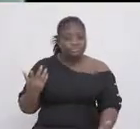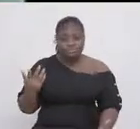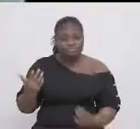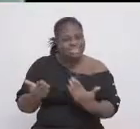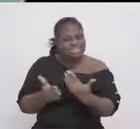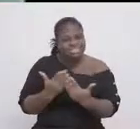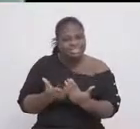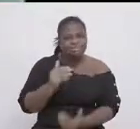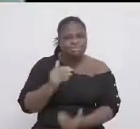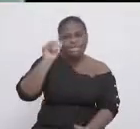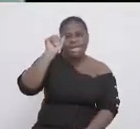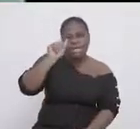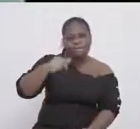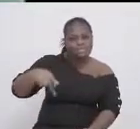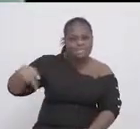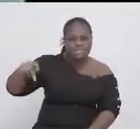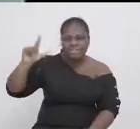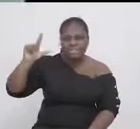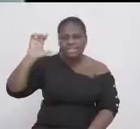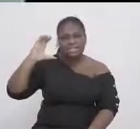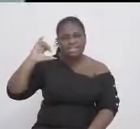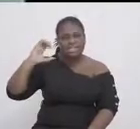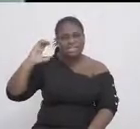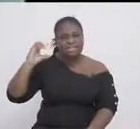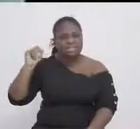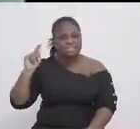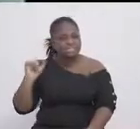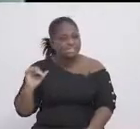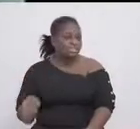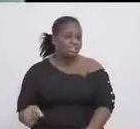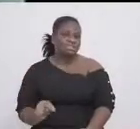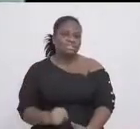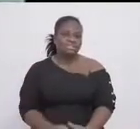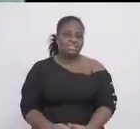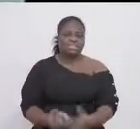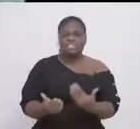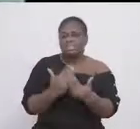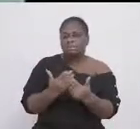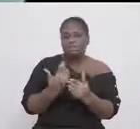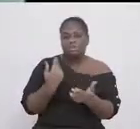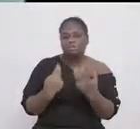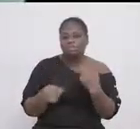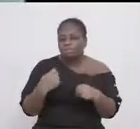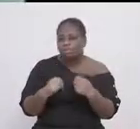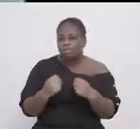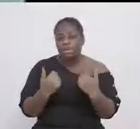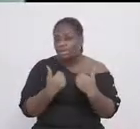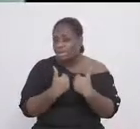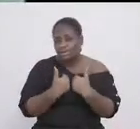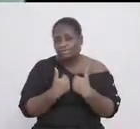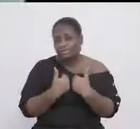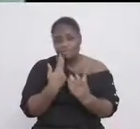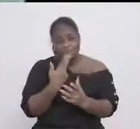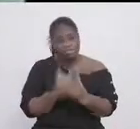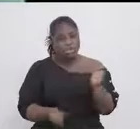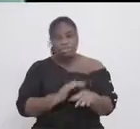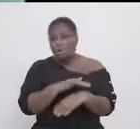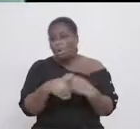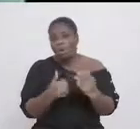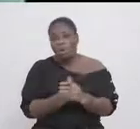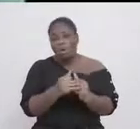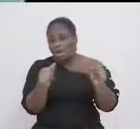simple applications to solve simple problems that we are facing, both in all areas,